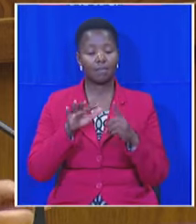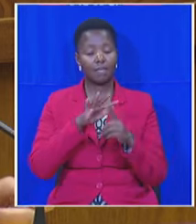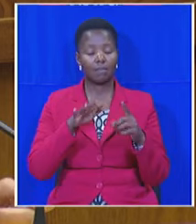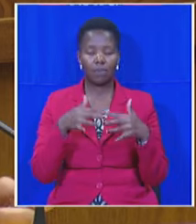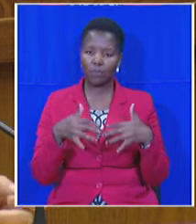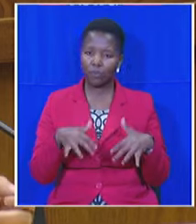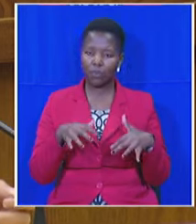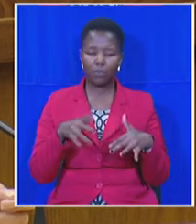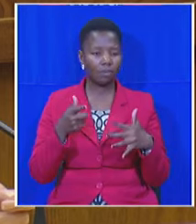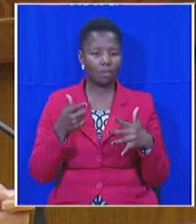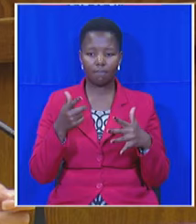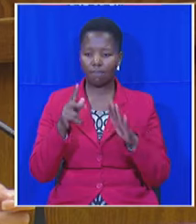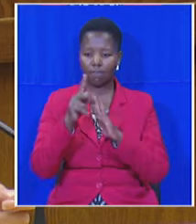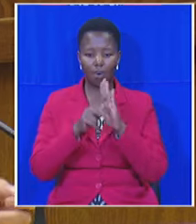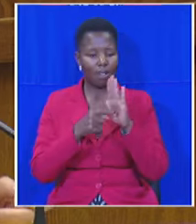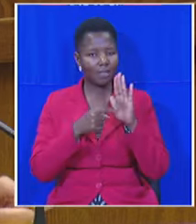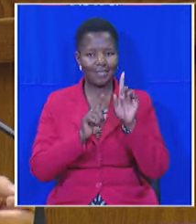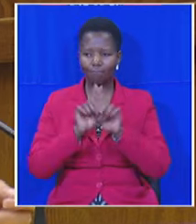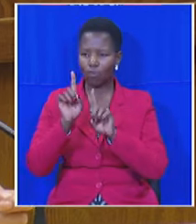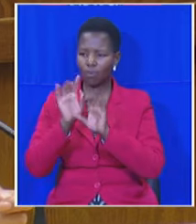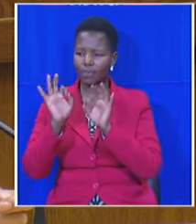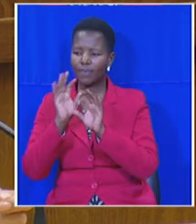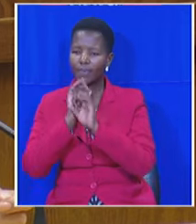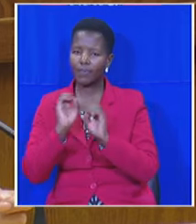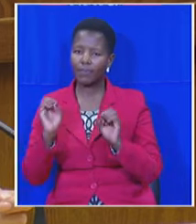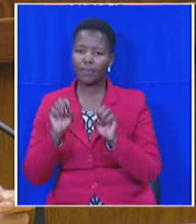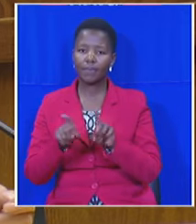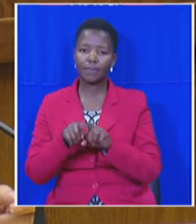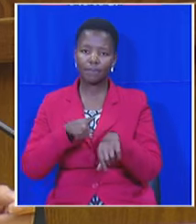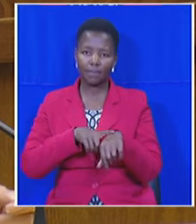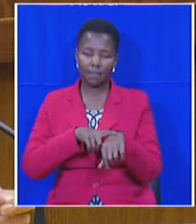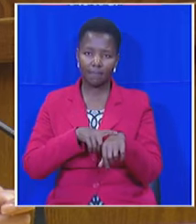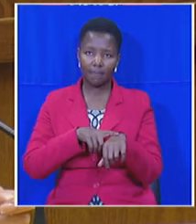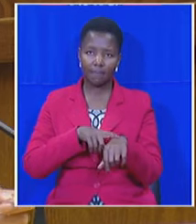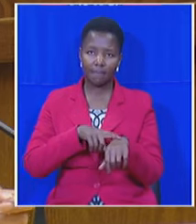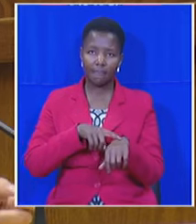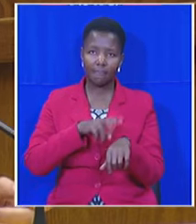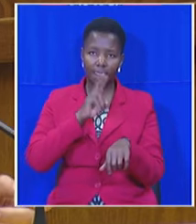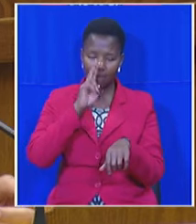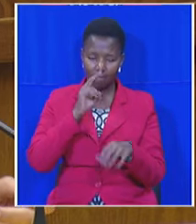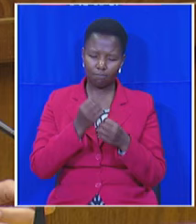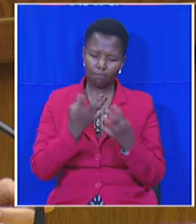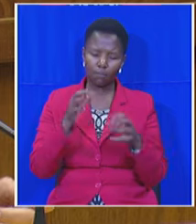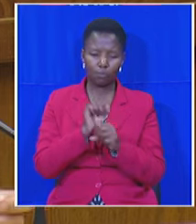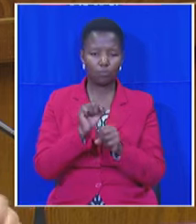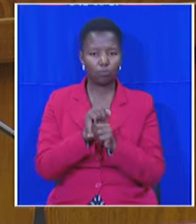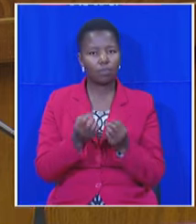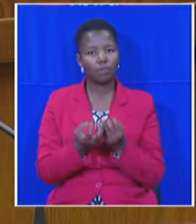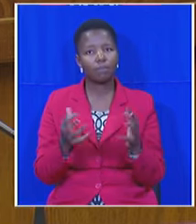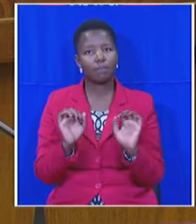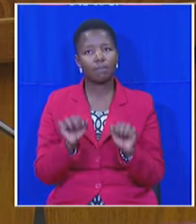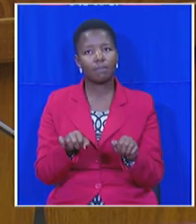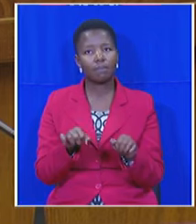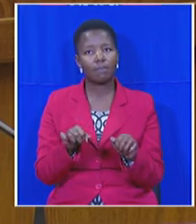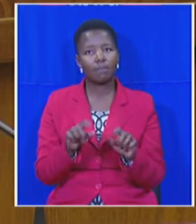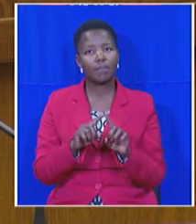and progressive in numerous ways, and at the same time create hundreds of thousands of jobs. Instead